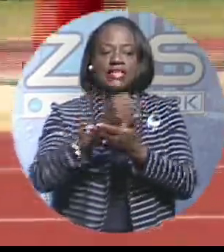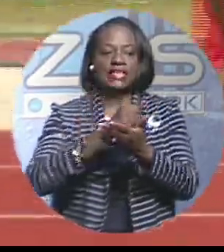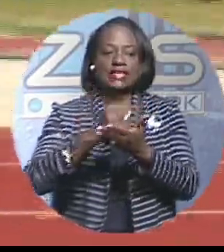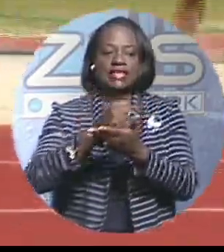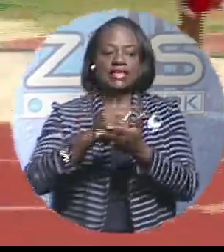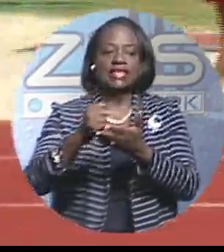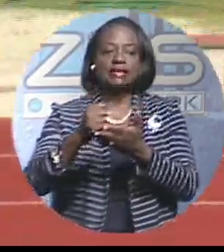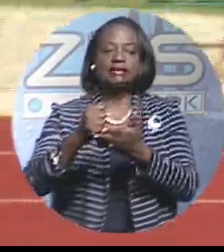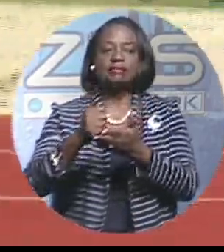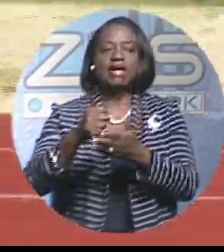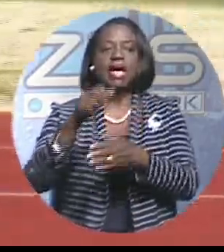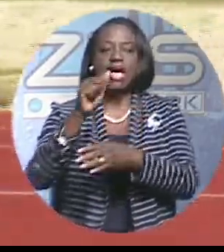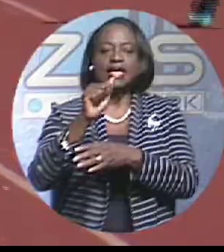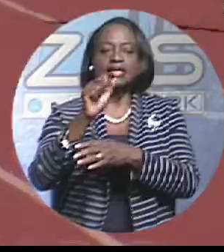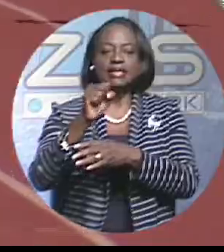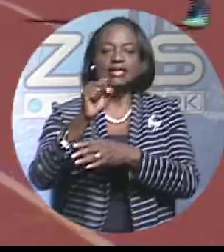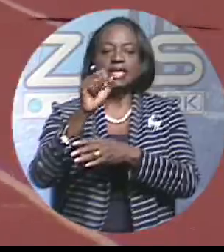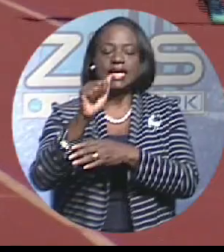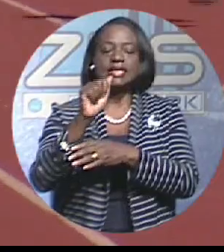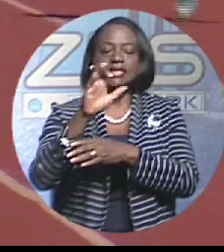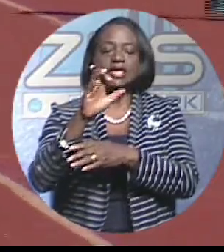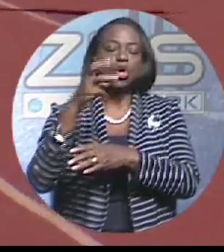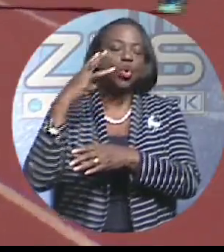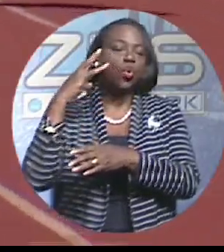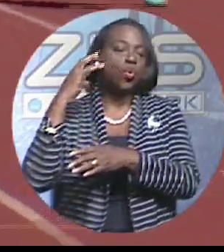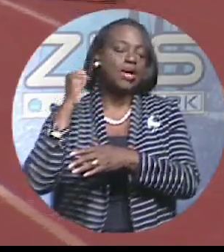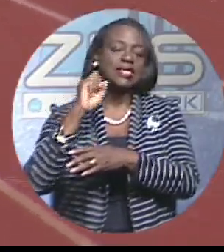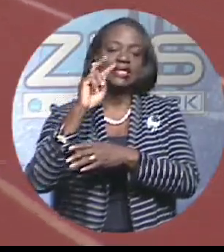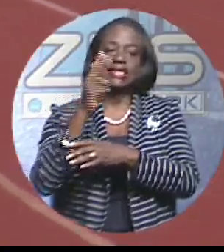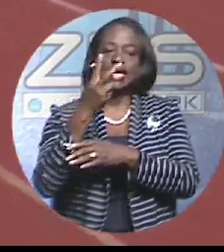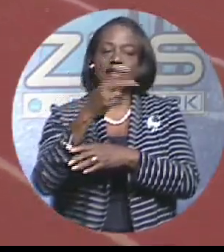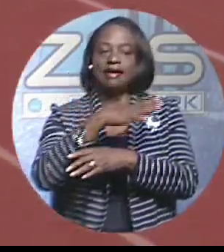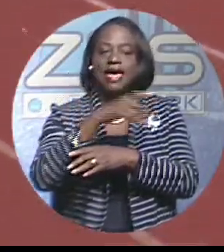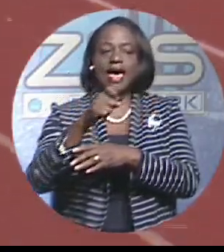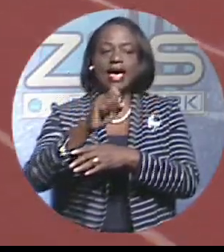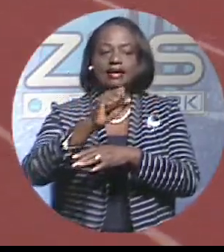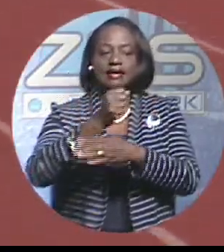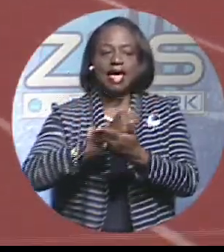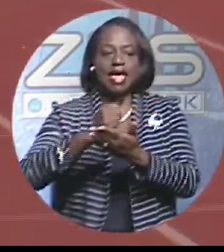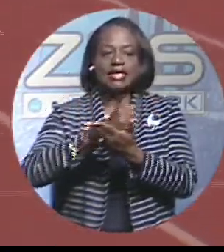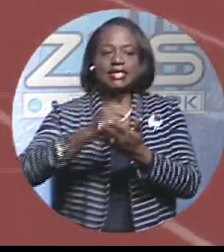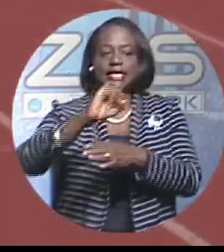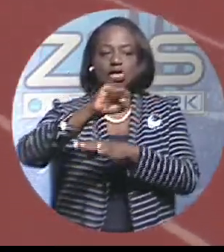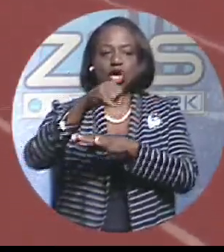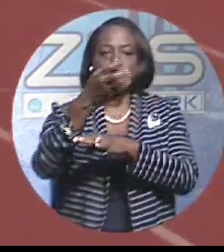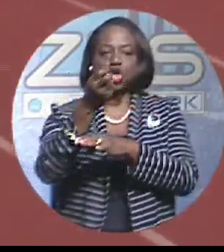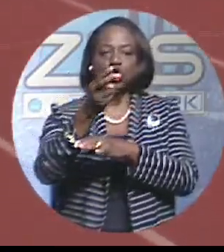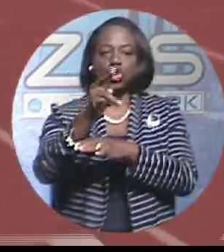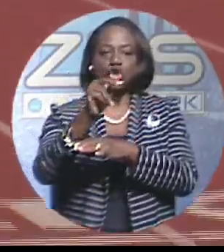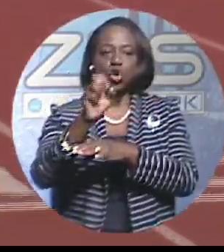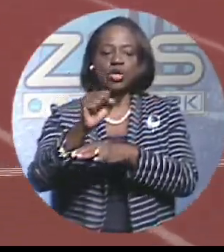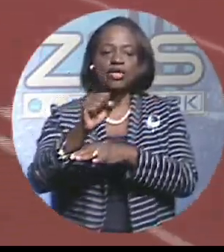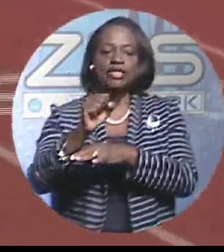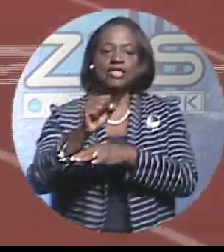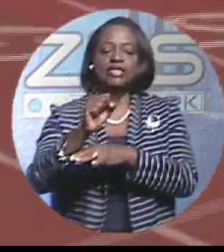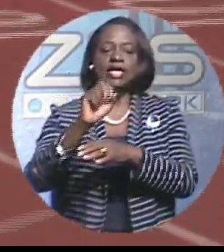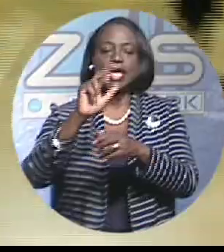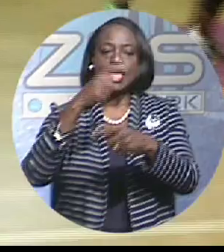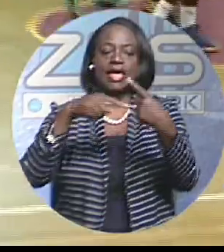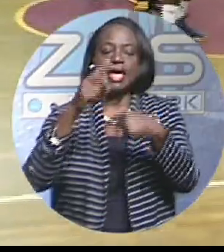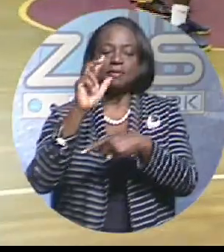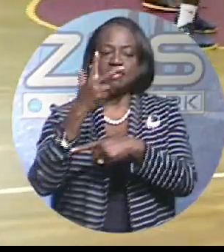Machine were second with 1,365. And the St. John's Giants rounded out the top three with 411.5